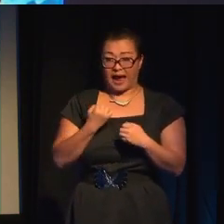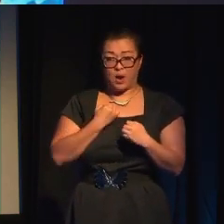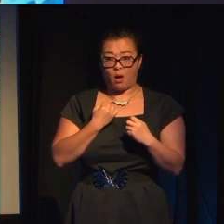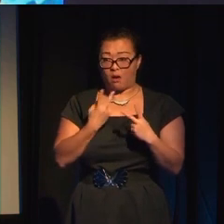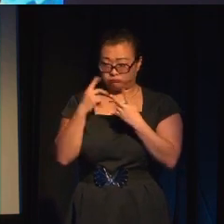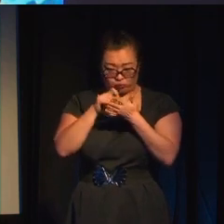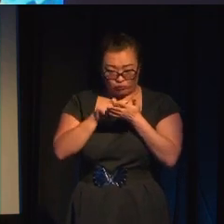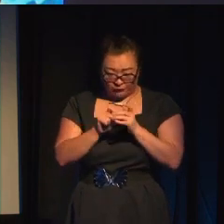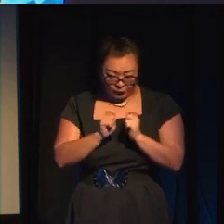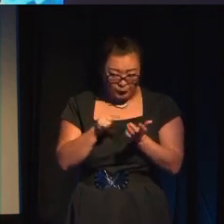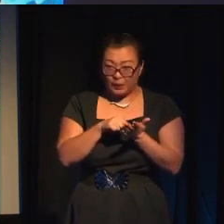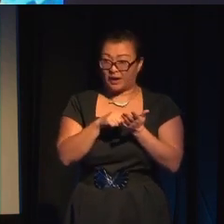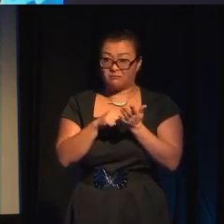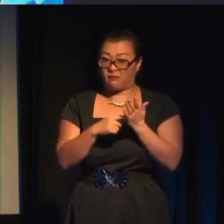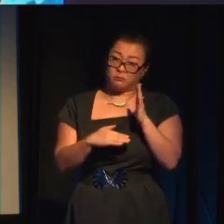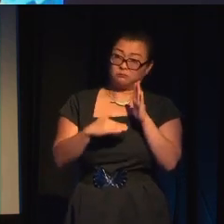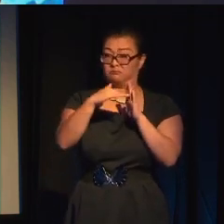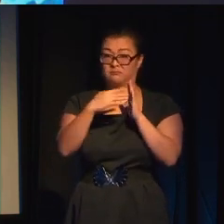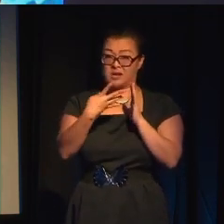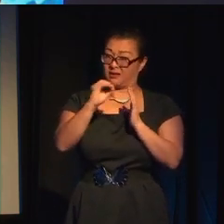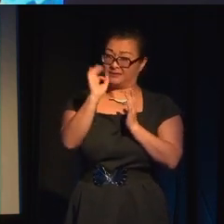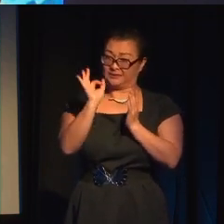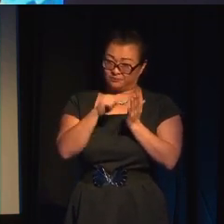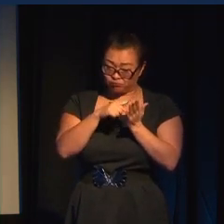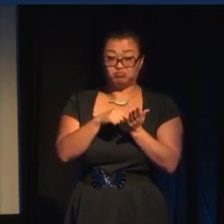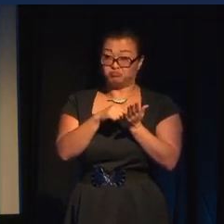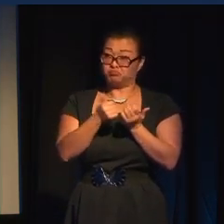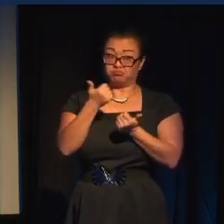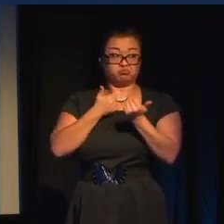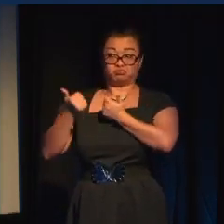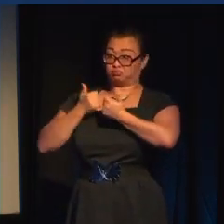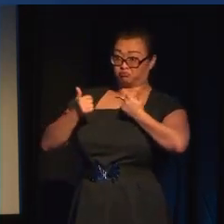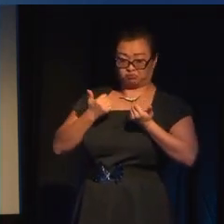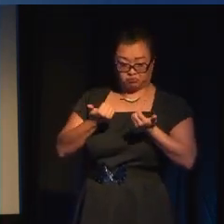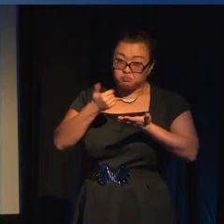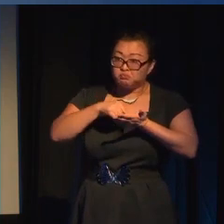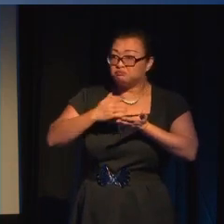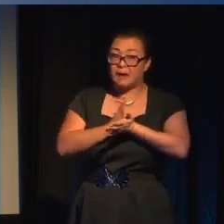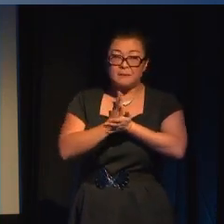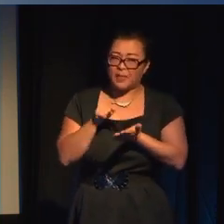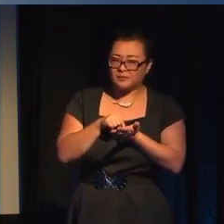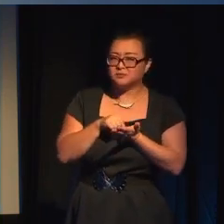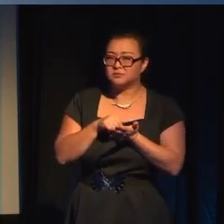accolades, and it was terrific. It was terrific, and I'm very, very proud of that particular game.